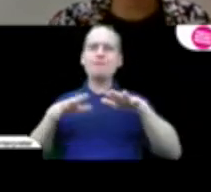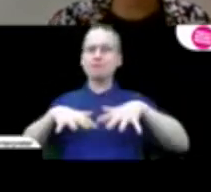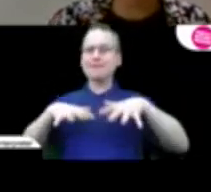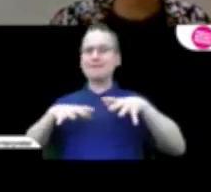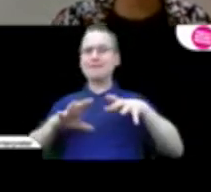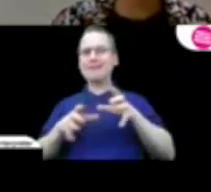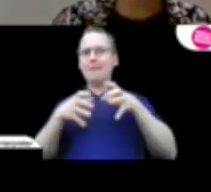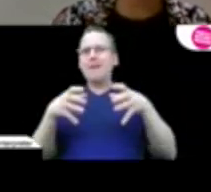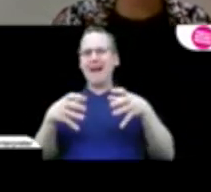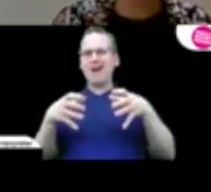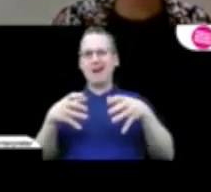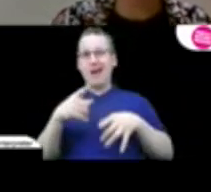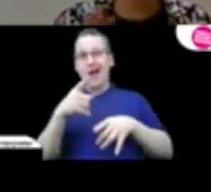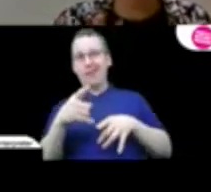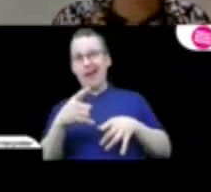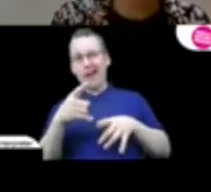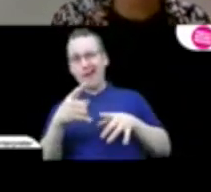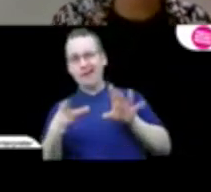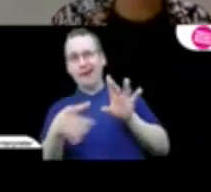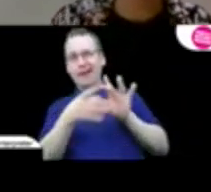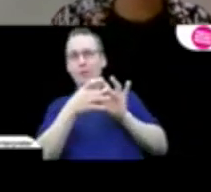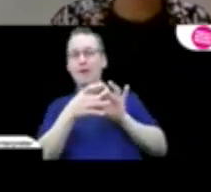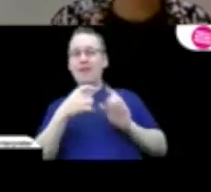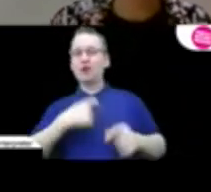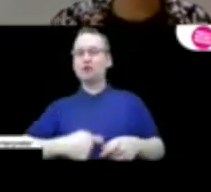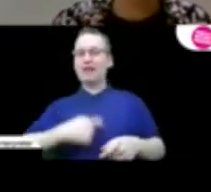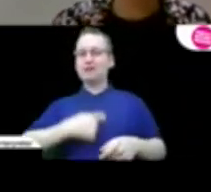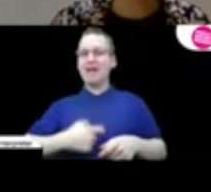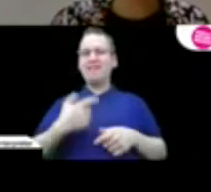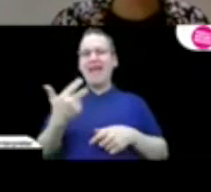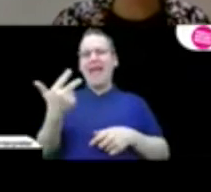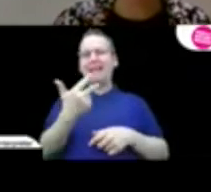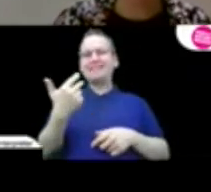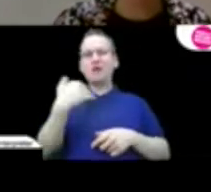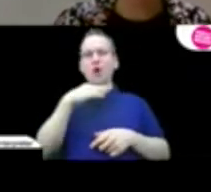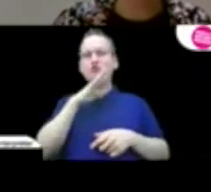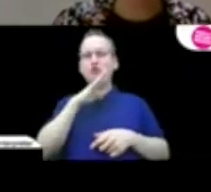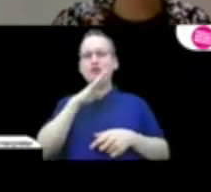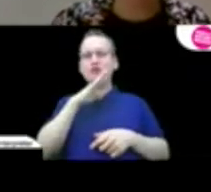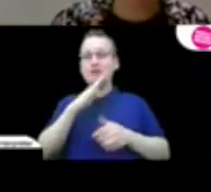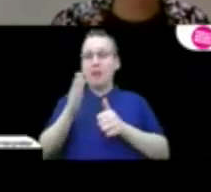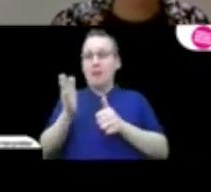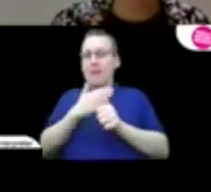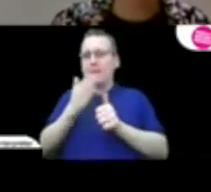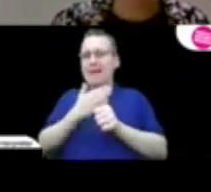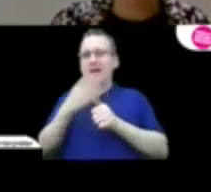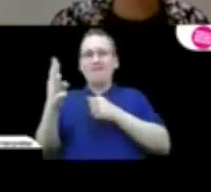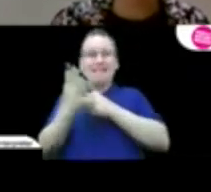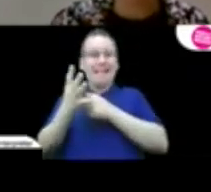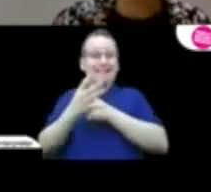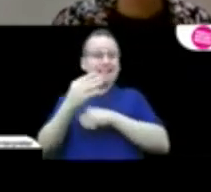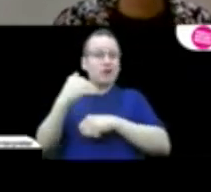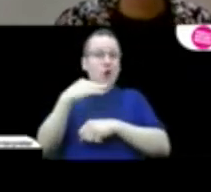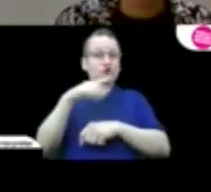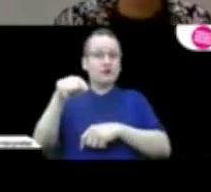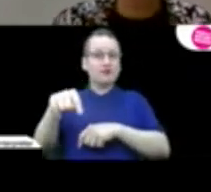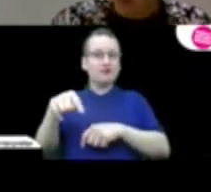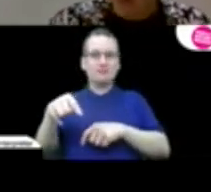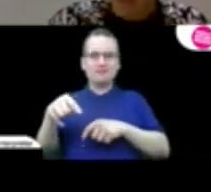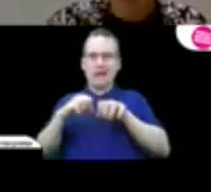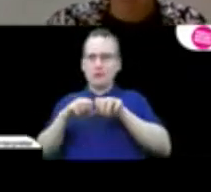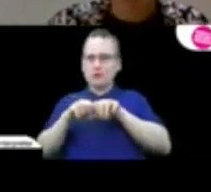ideas about gender and sexuality towards the end of the 1800s and the beginning of the 1900s.